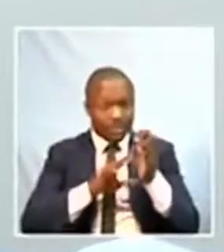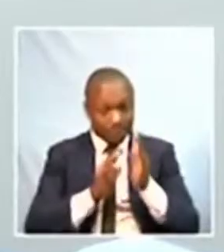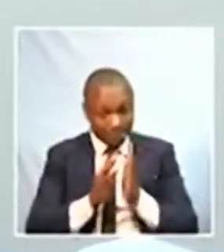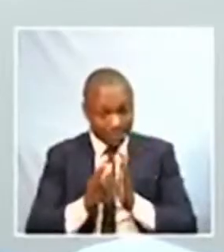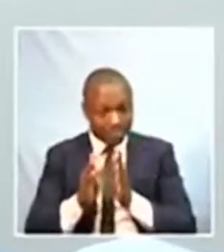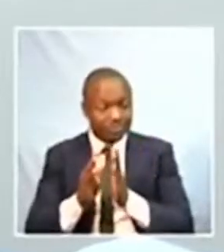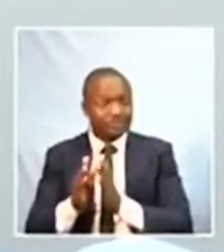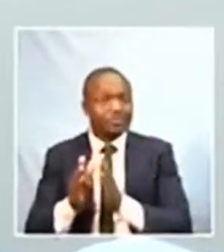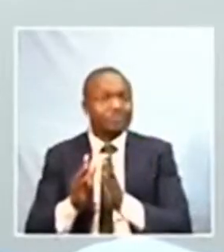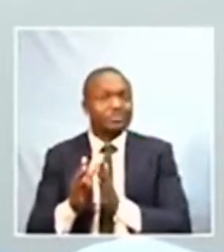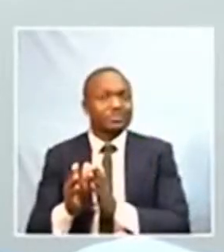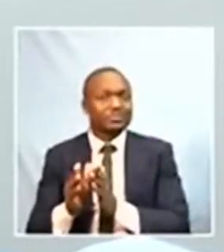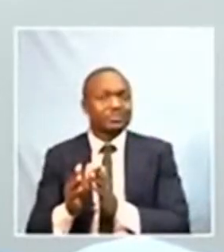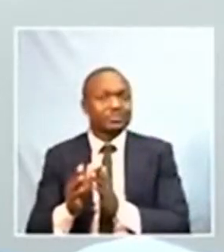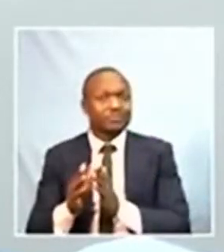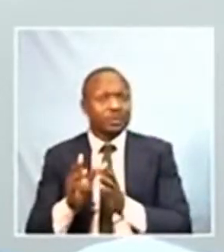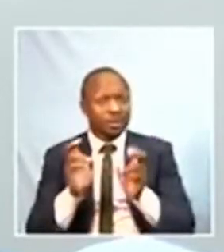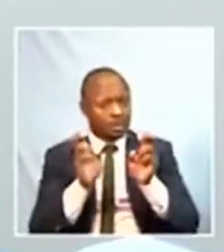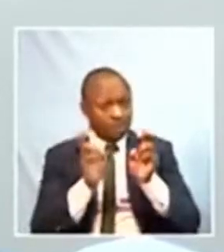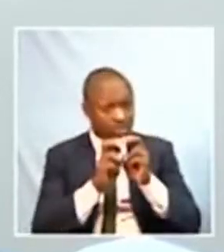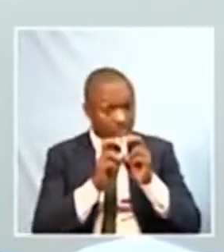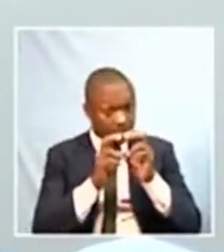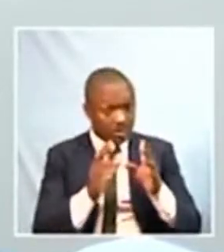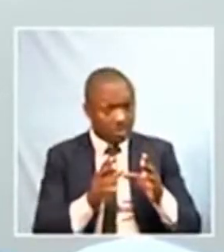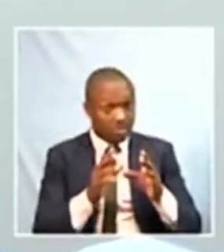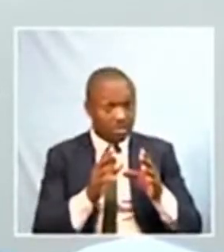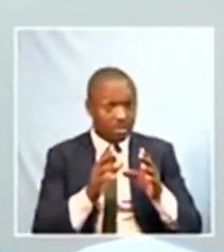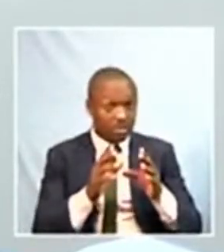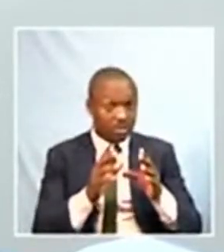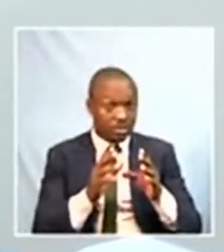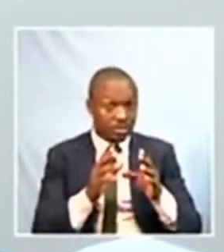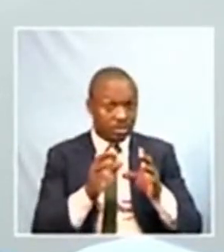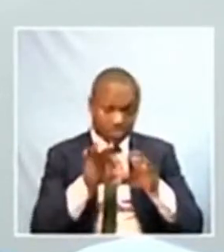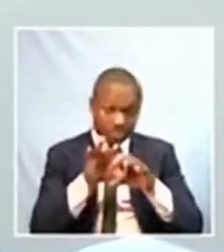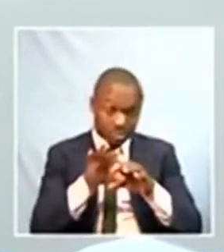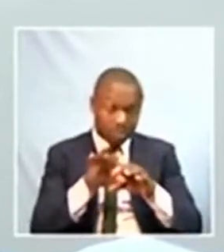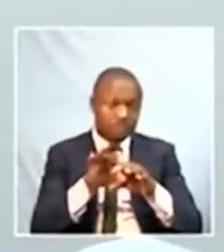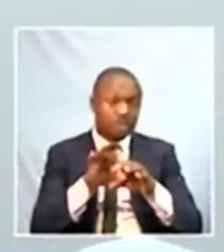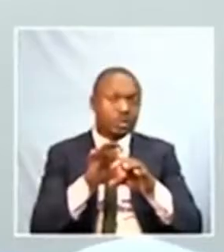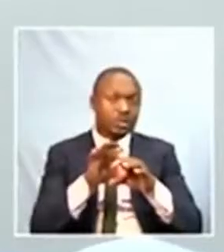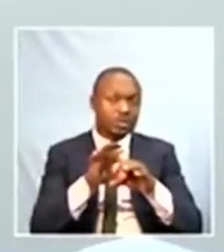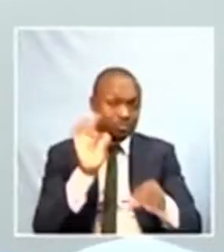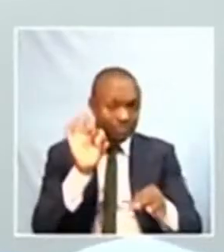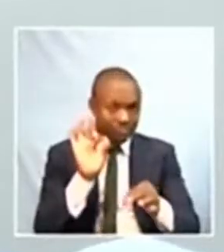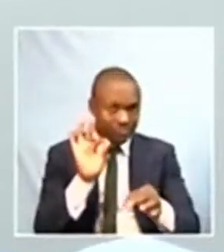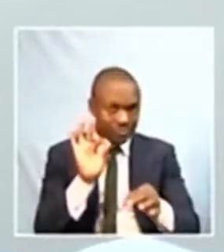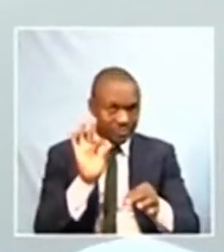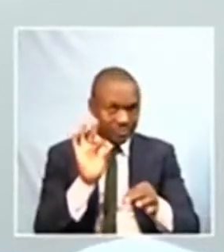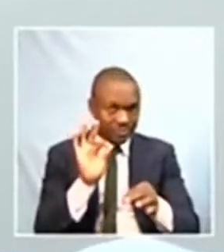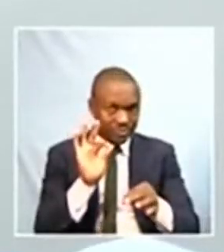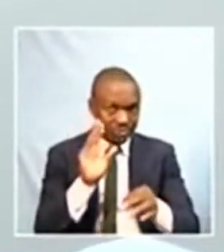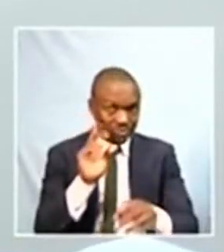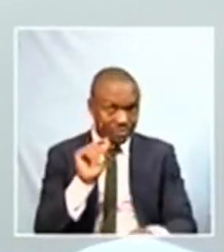and the contractor was procured. In 2023,